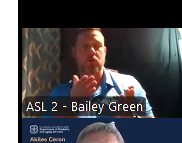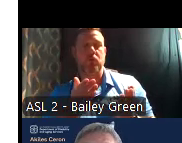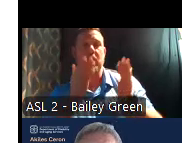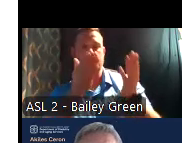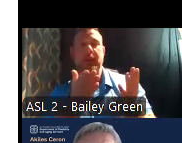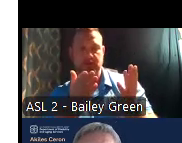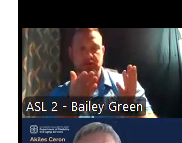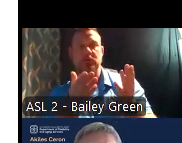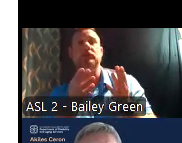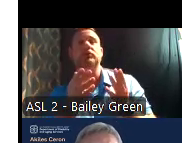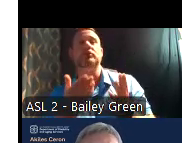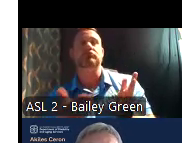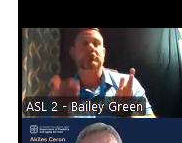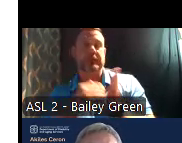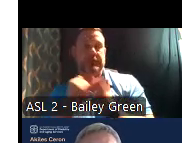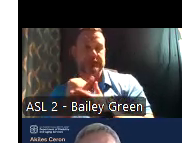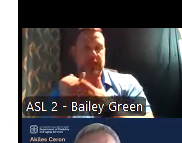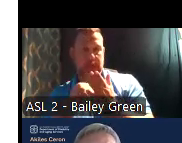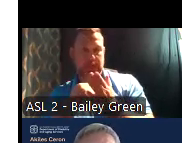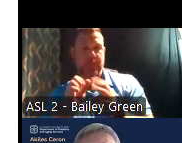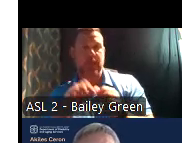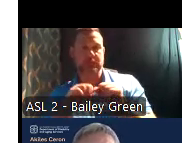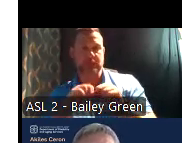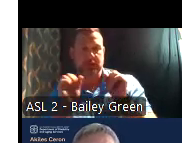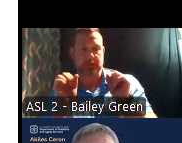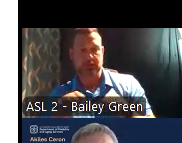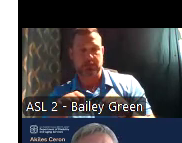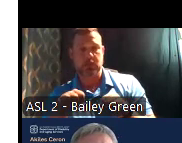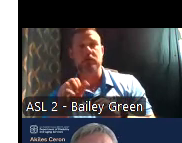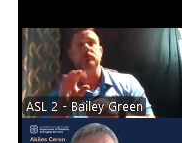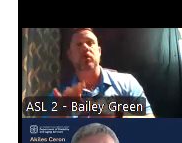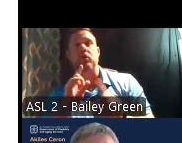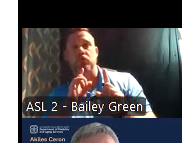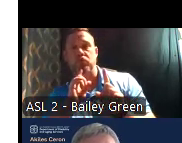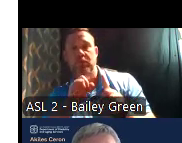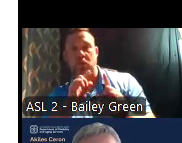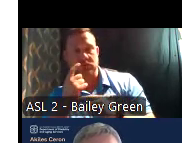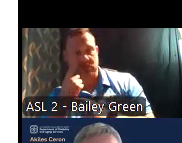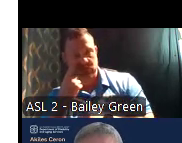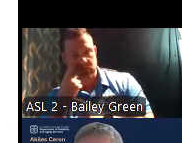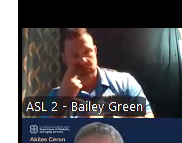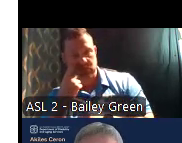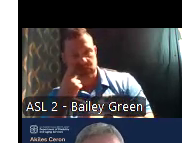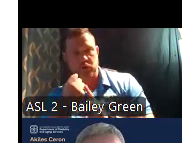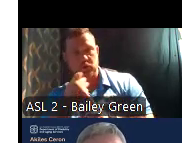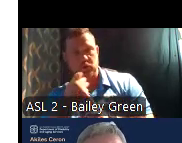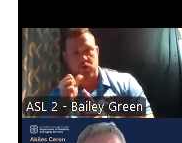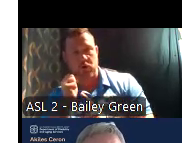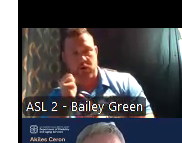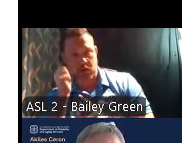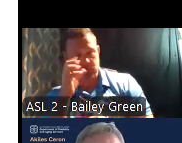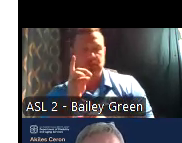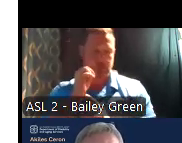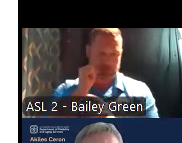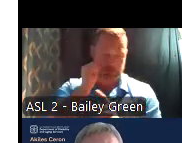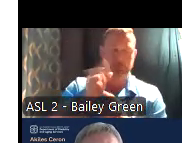to redesign the system so that these reports of suspected abuse of older adults and adults with